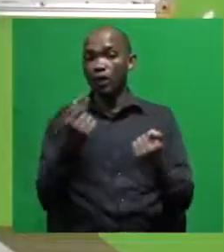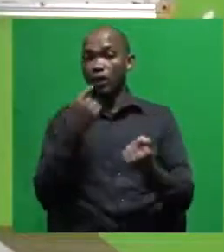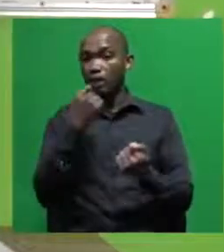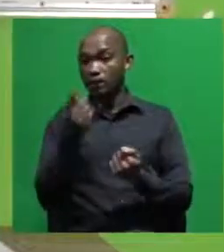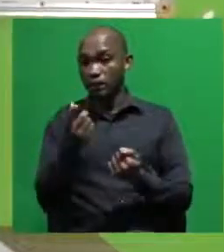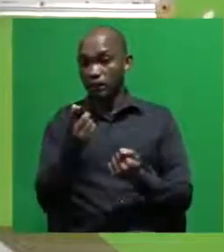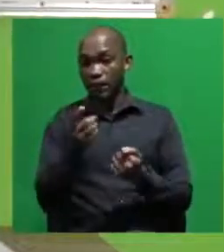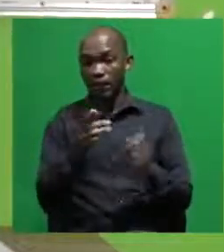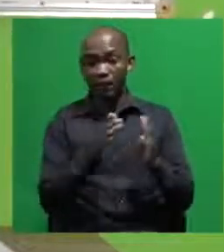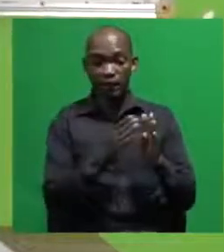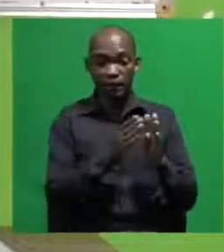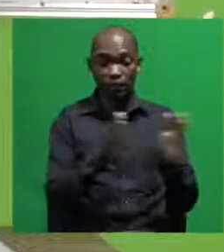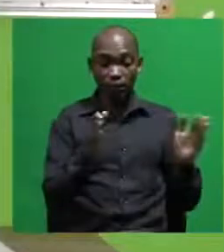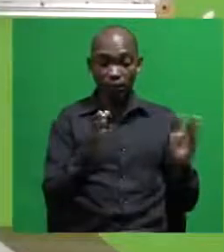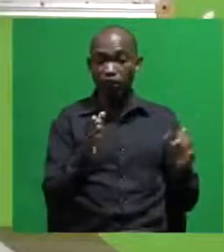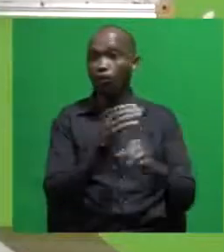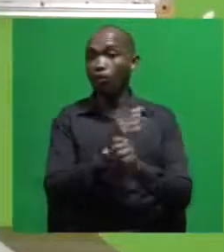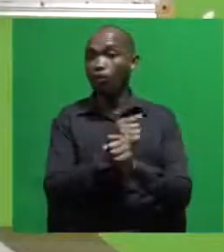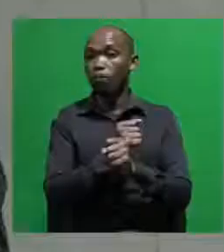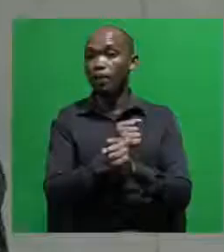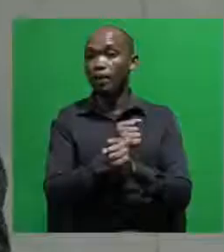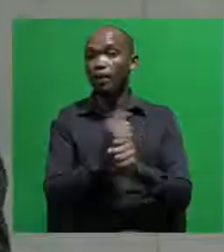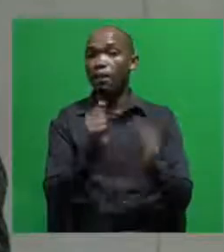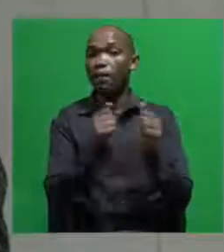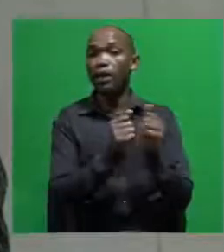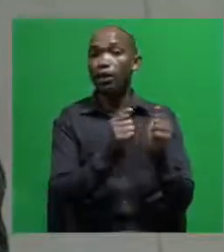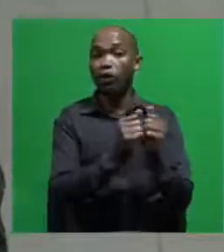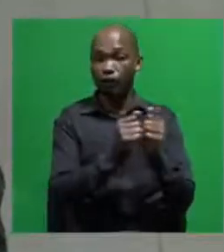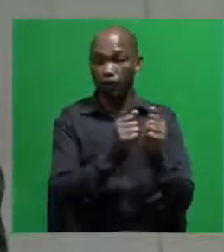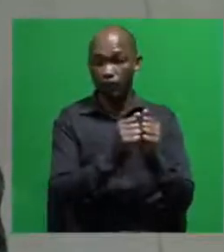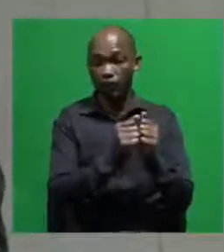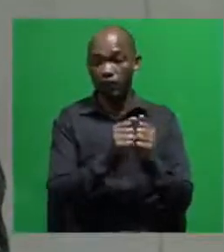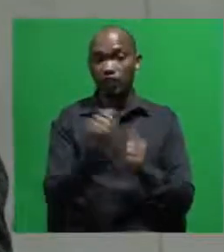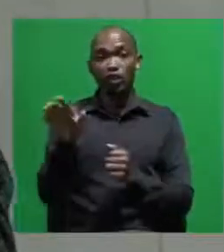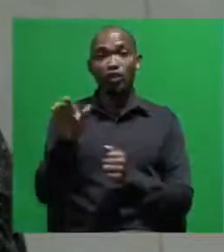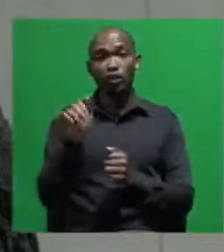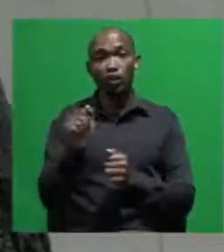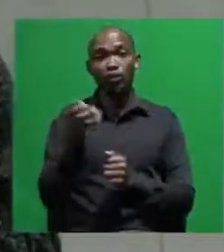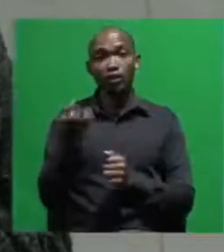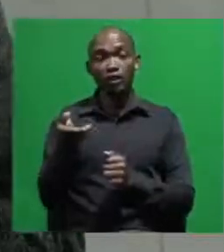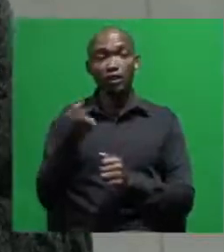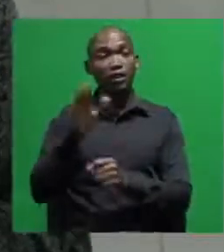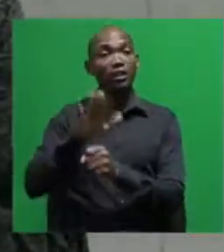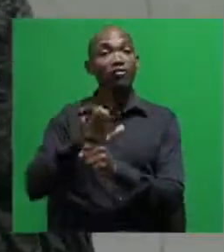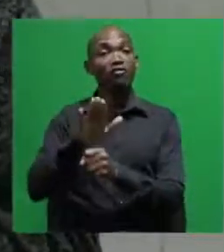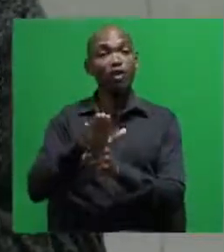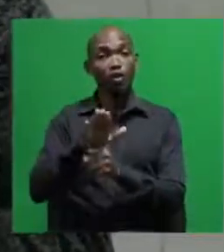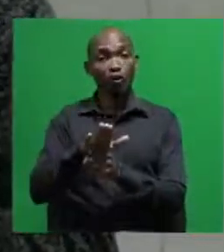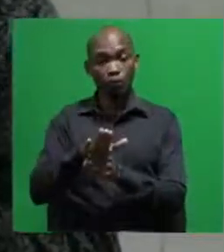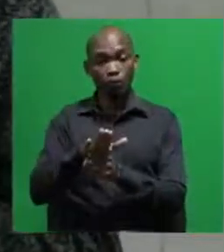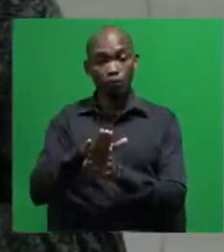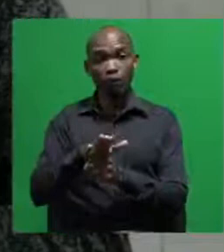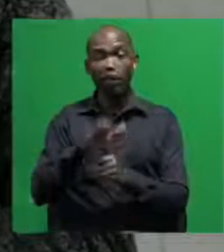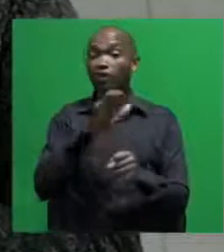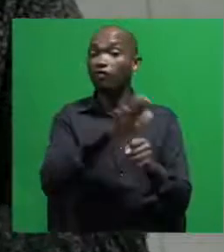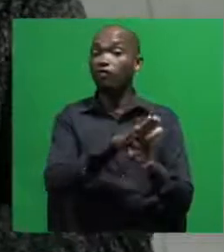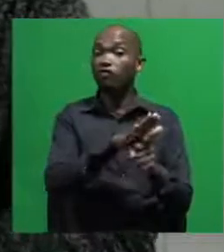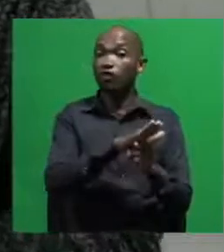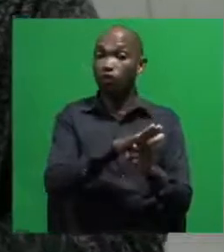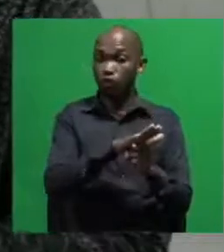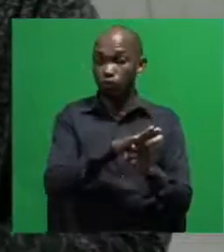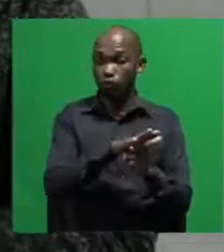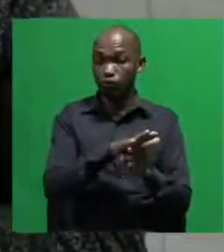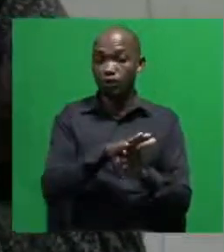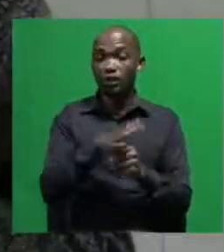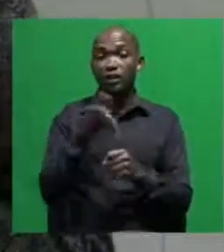that the space occupied by the object is called as a volume. We know that the